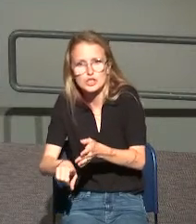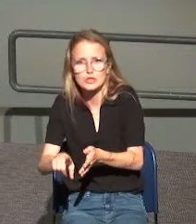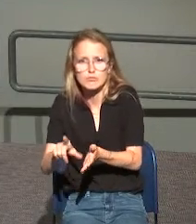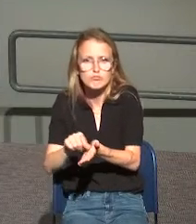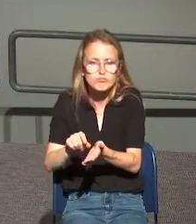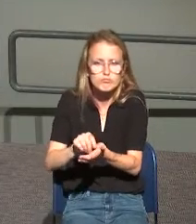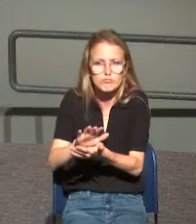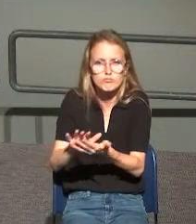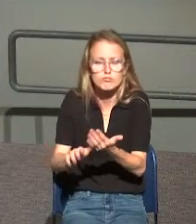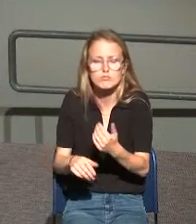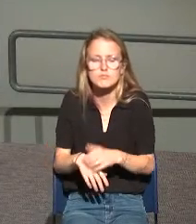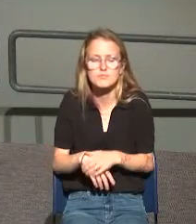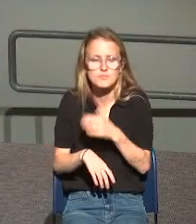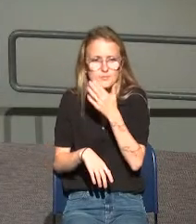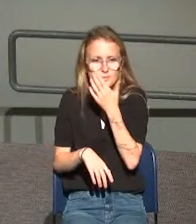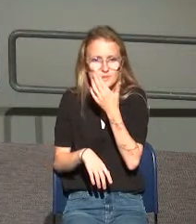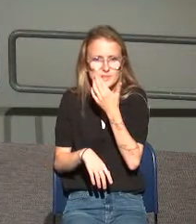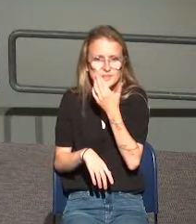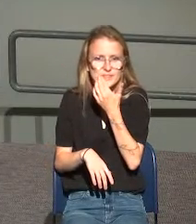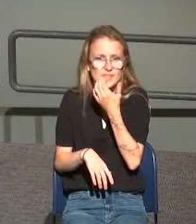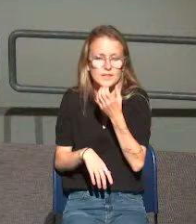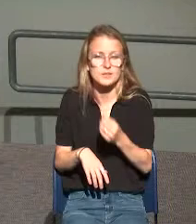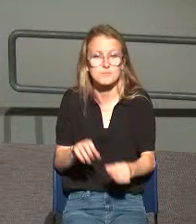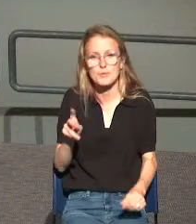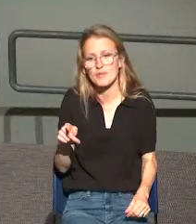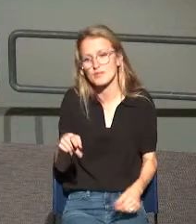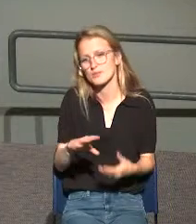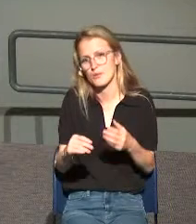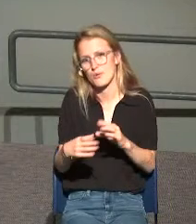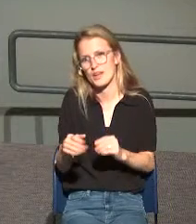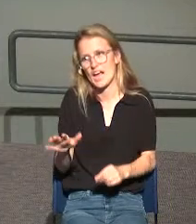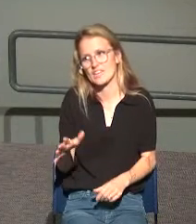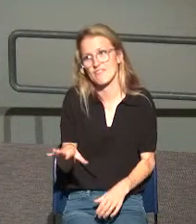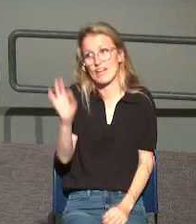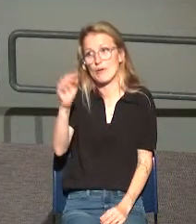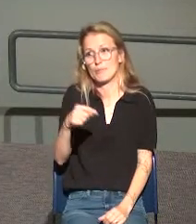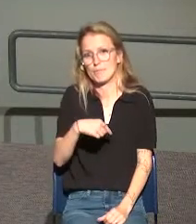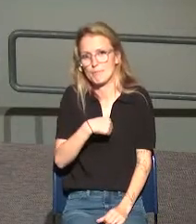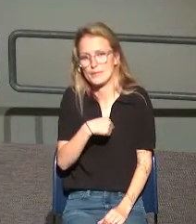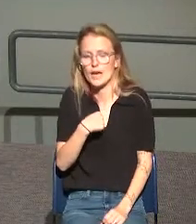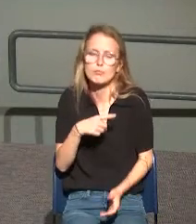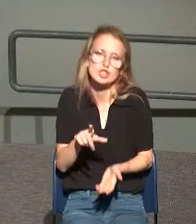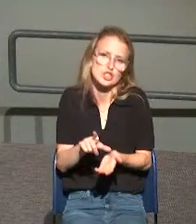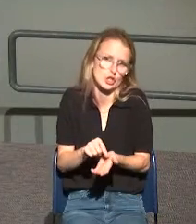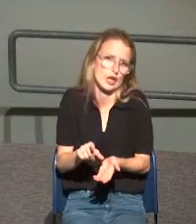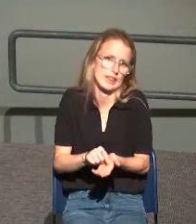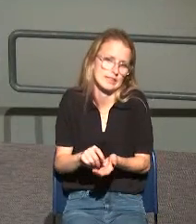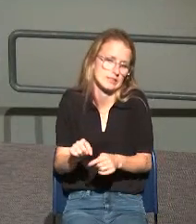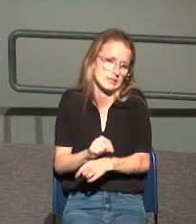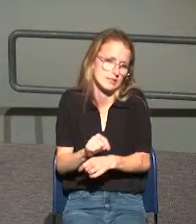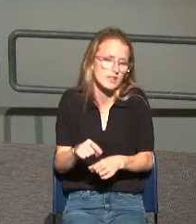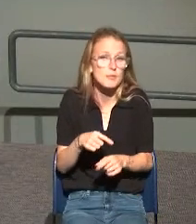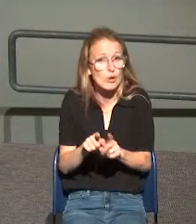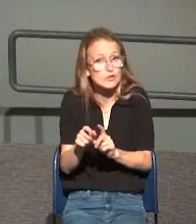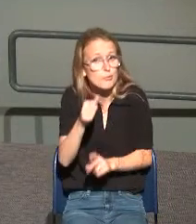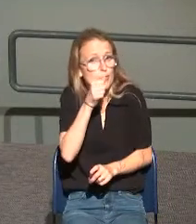together? Okay, so this story sort of found me because, I'm a journalist by trade. I'm also a private